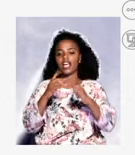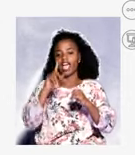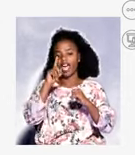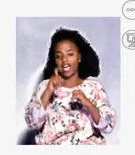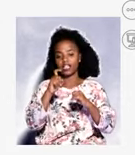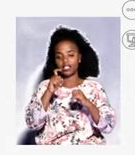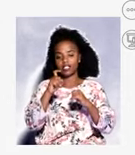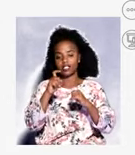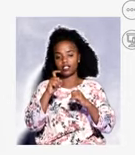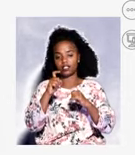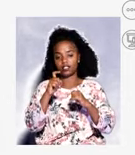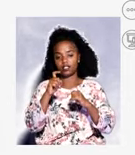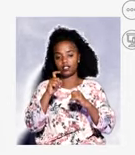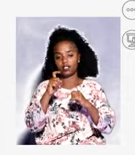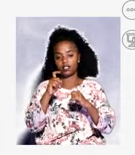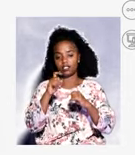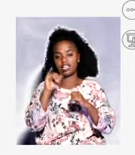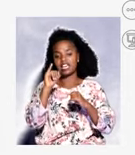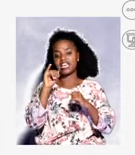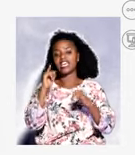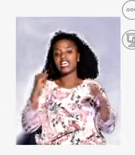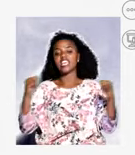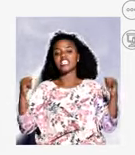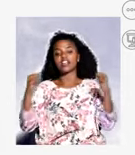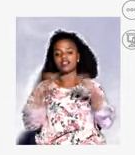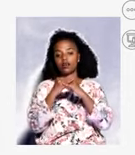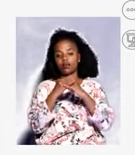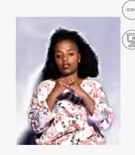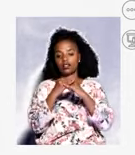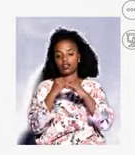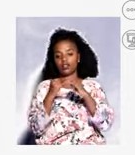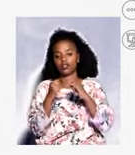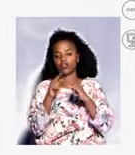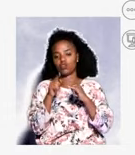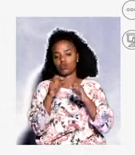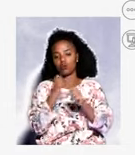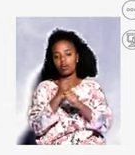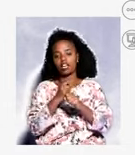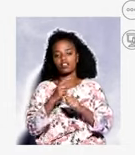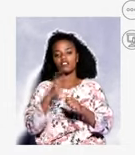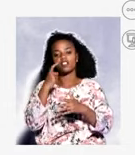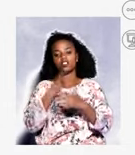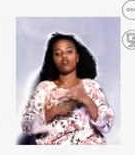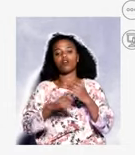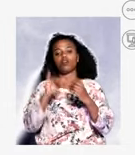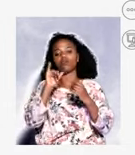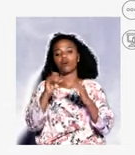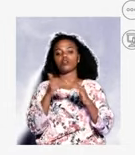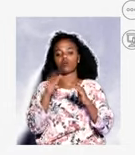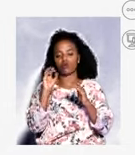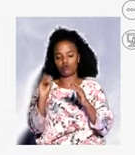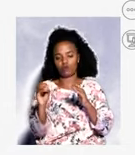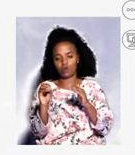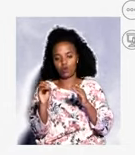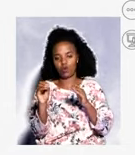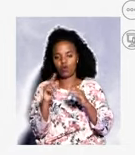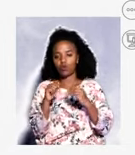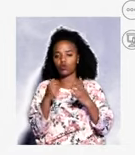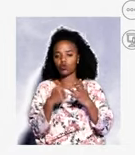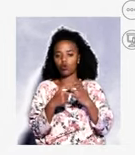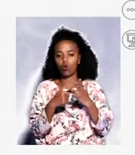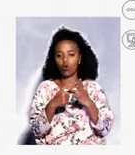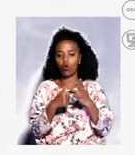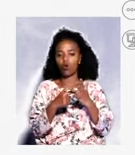X-intercept, to find x-intercept, you make the value of y 0, x-intercept. So, to